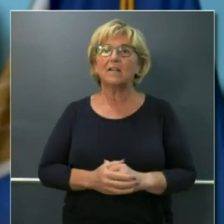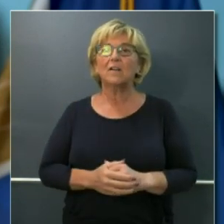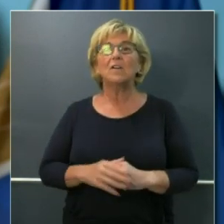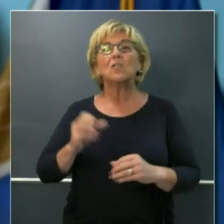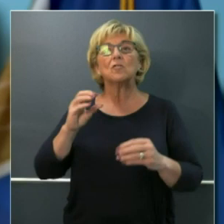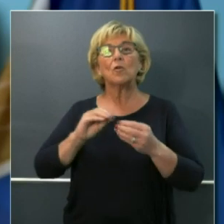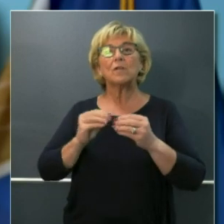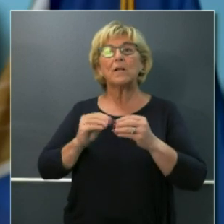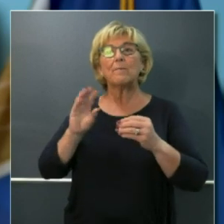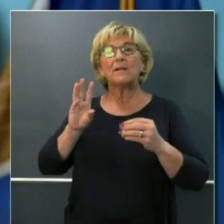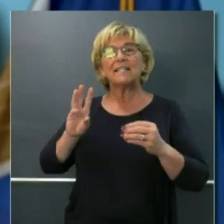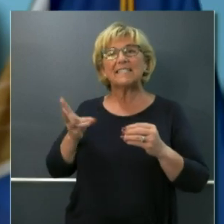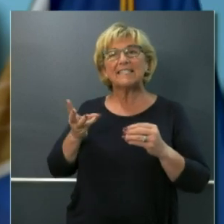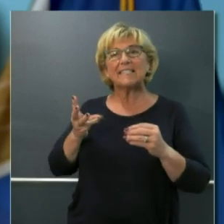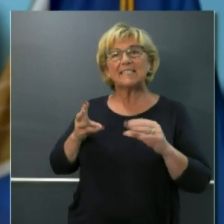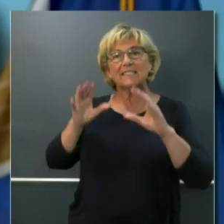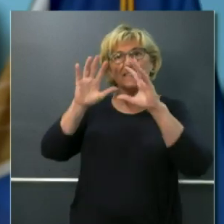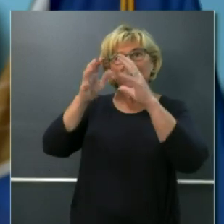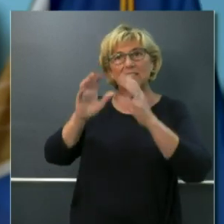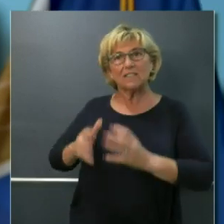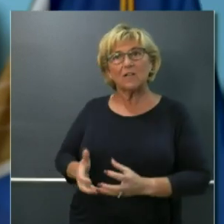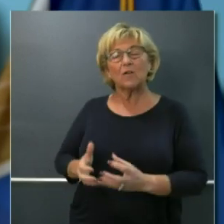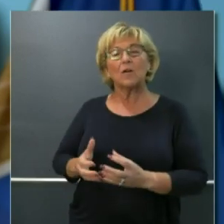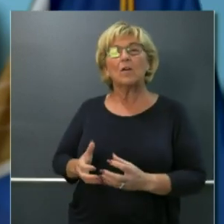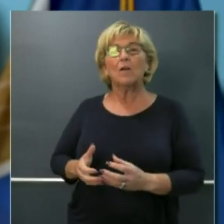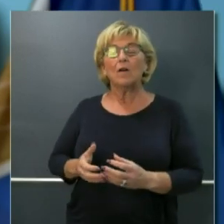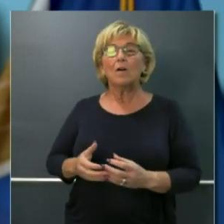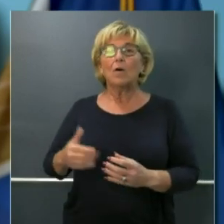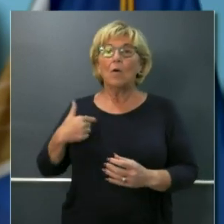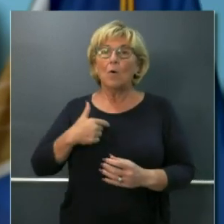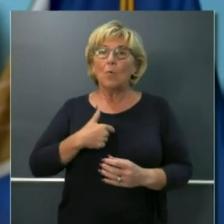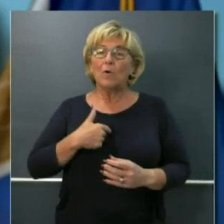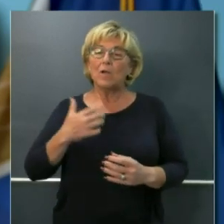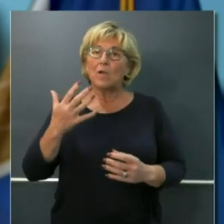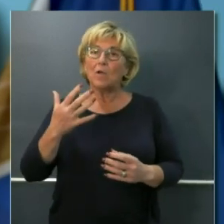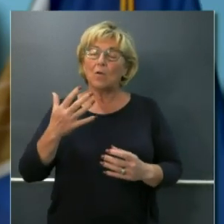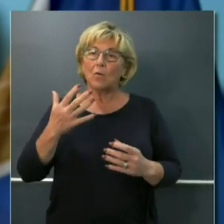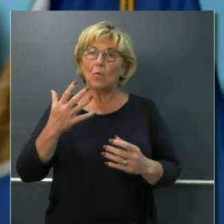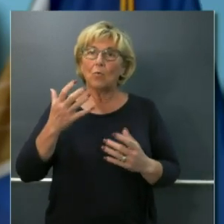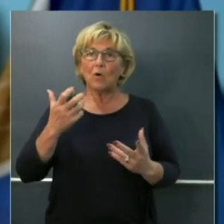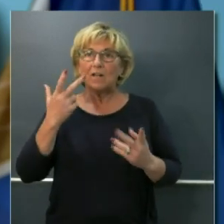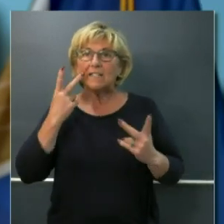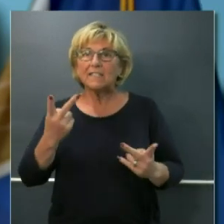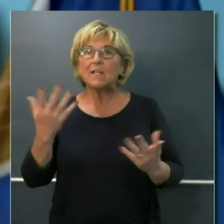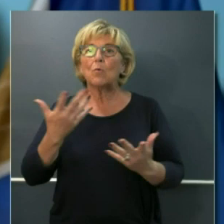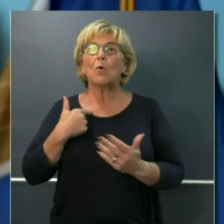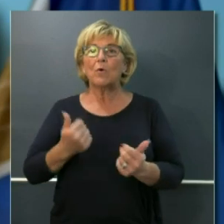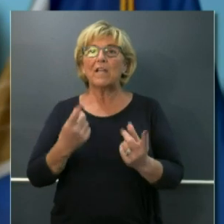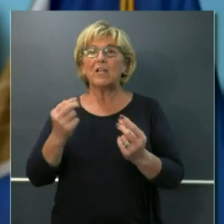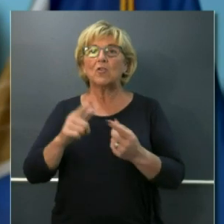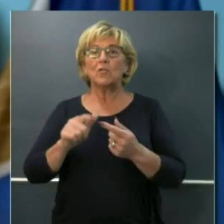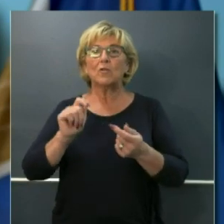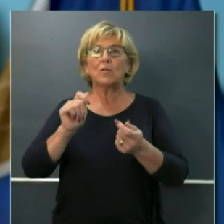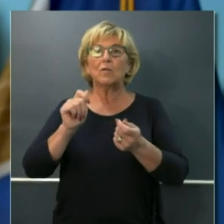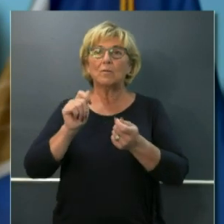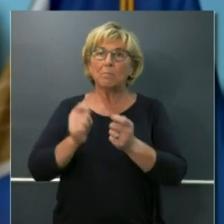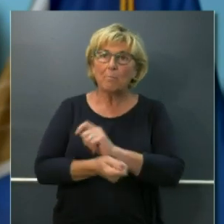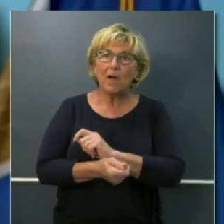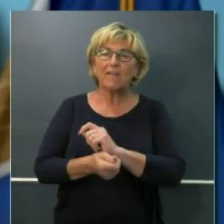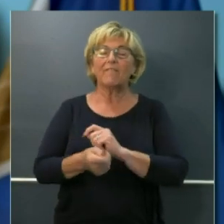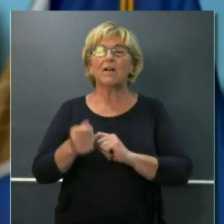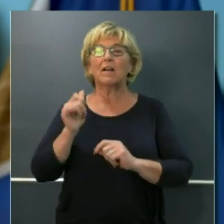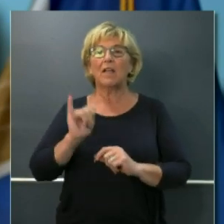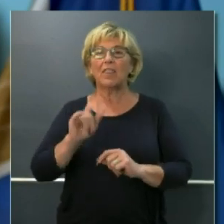6, in terms of our capacity to deliver on the promise, what we're promoting today in this roadmap for reopening.